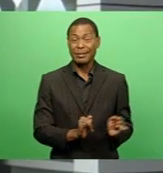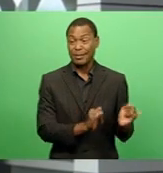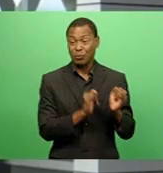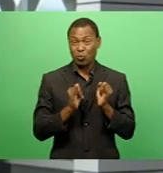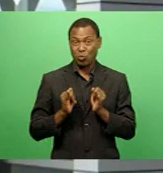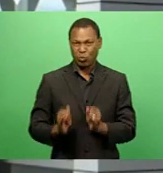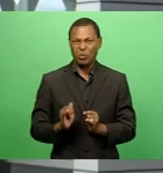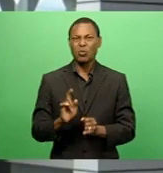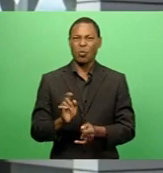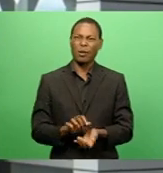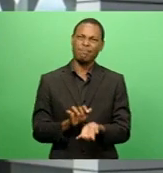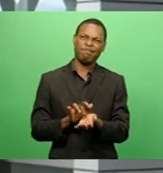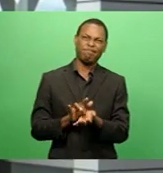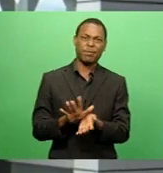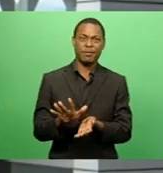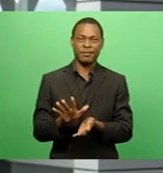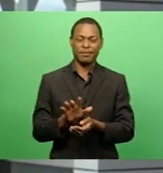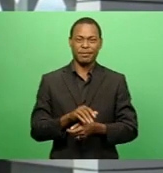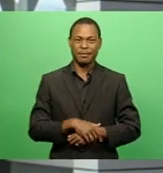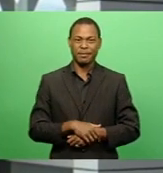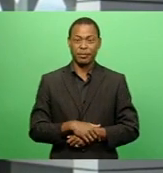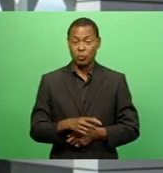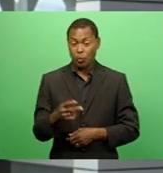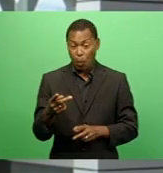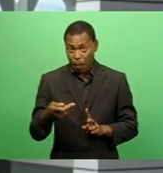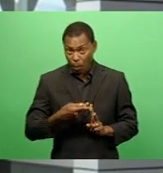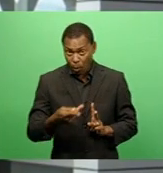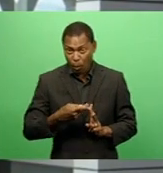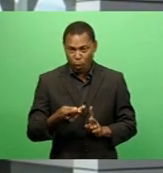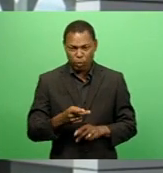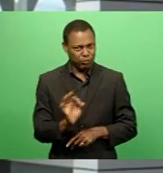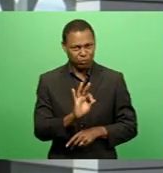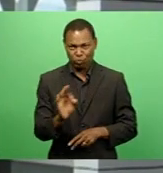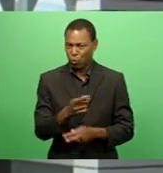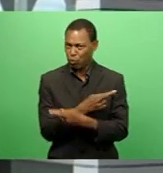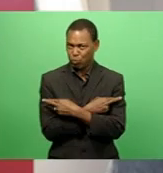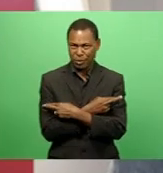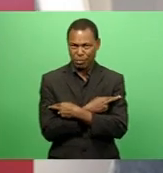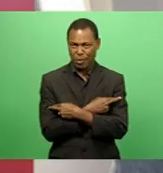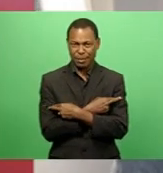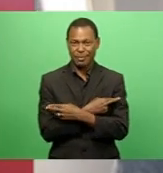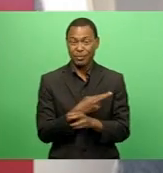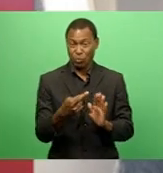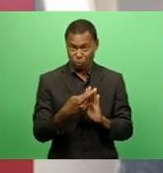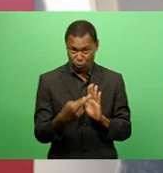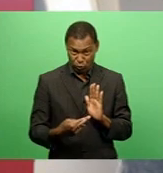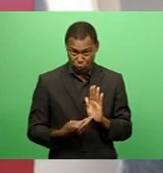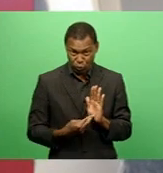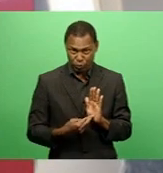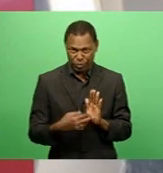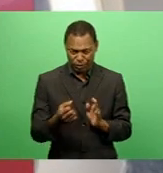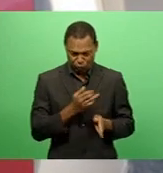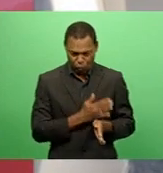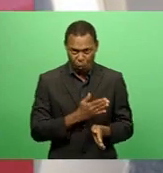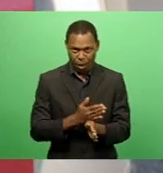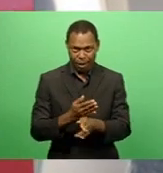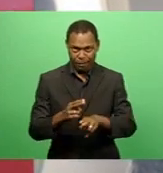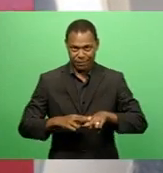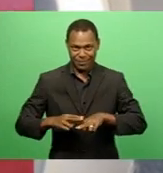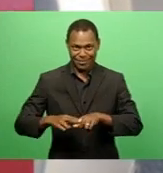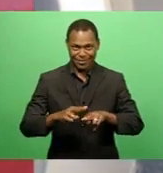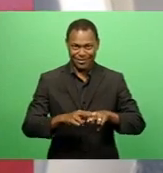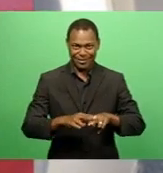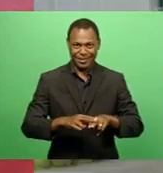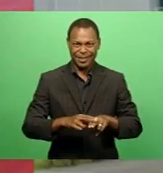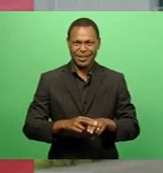them. Both of them did not respect the rules and regulations that abides them while working in Fiji. This is the